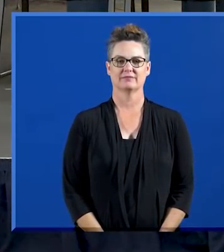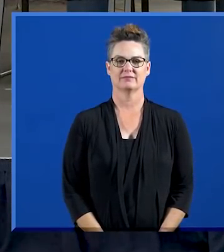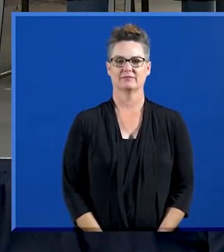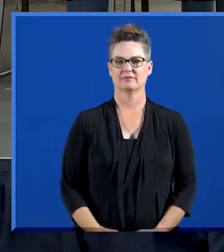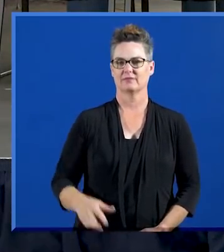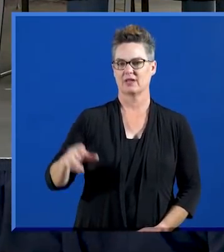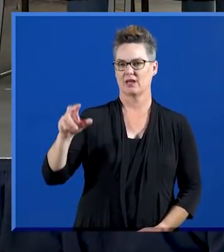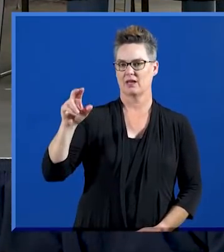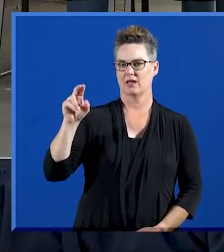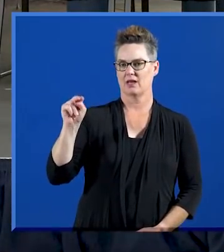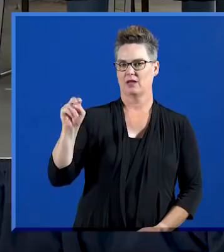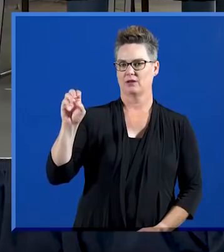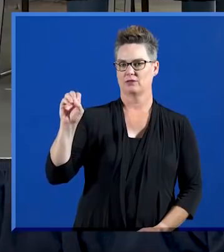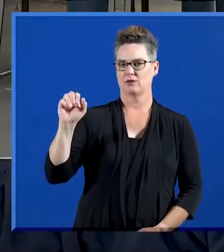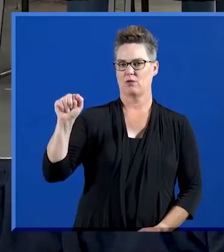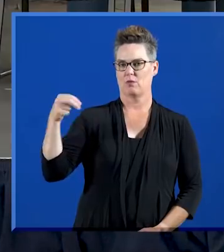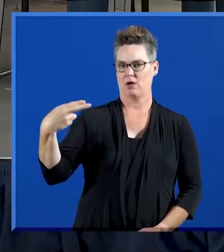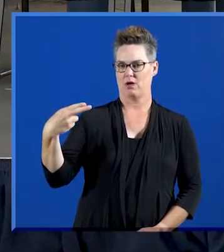Noah Moon.